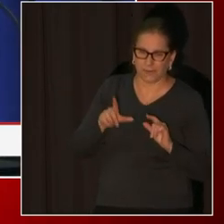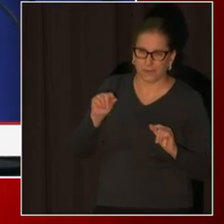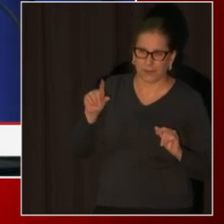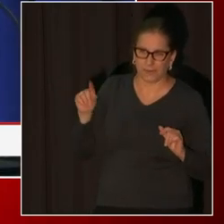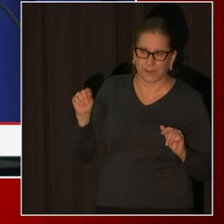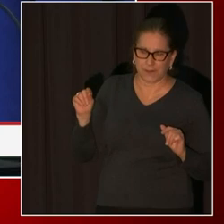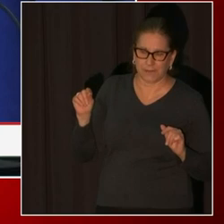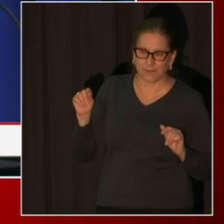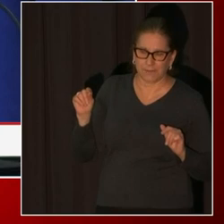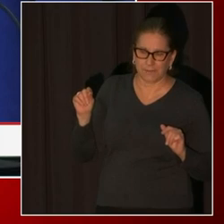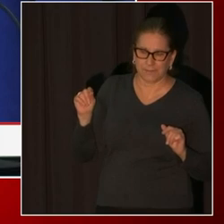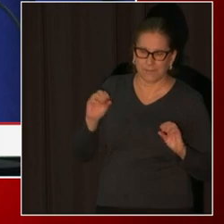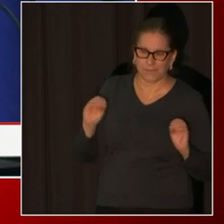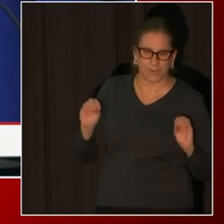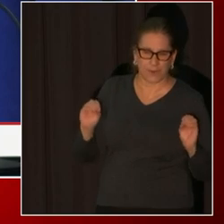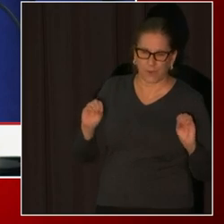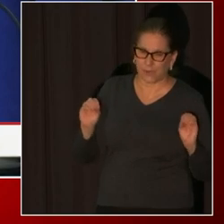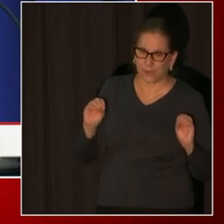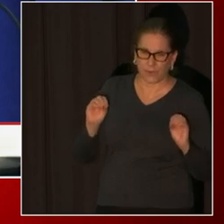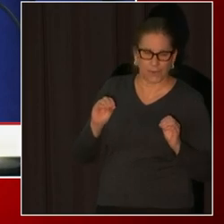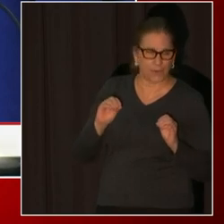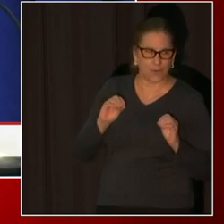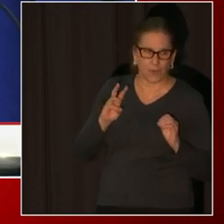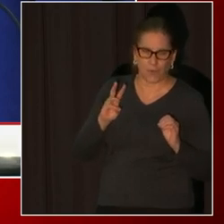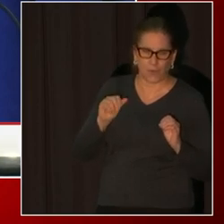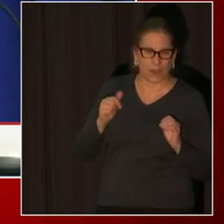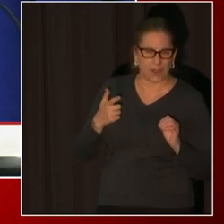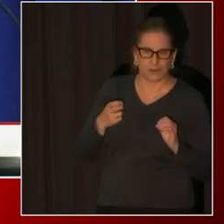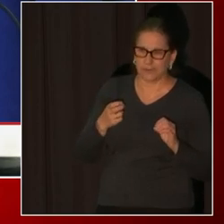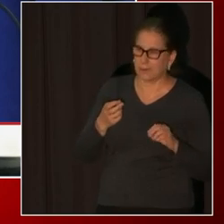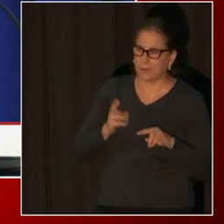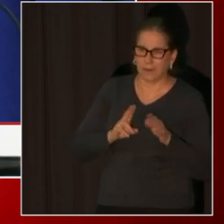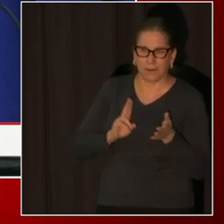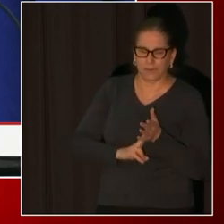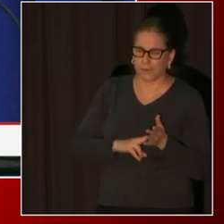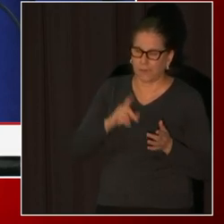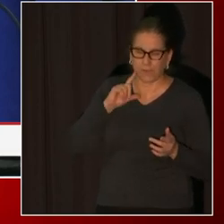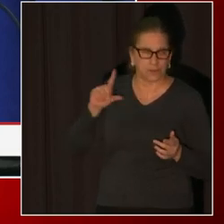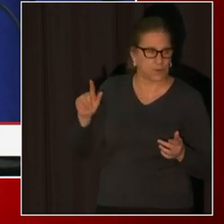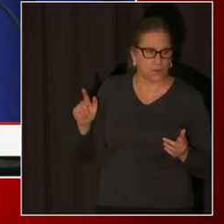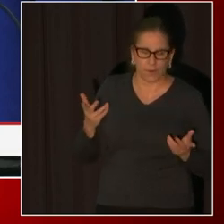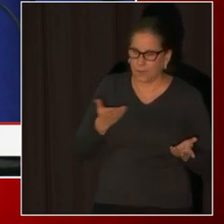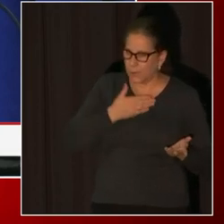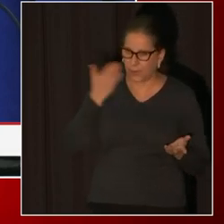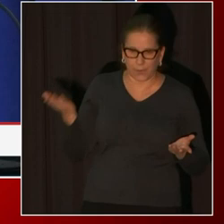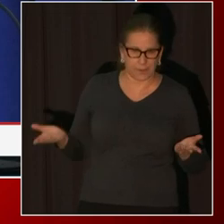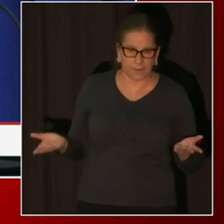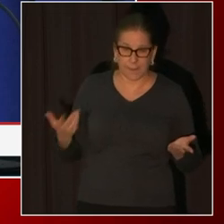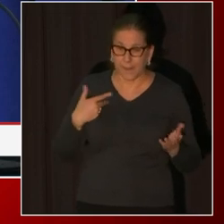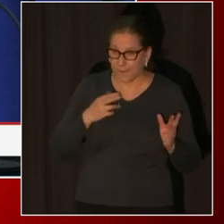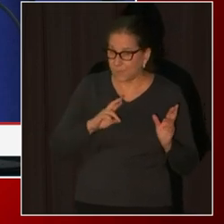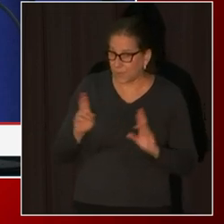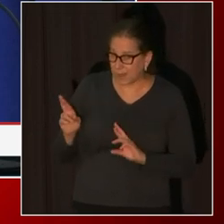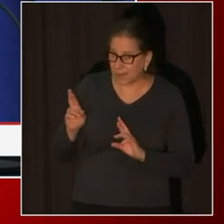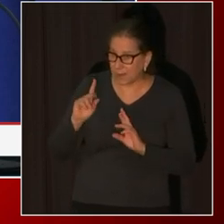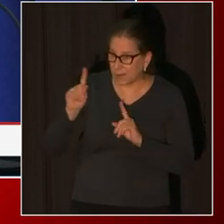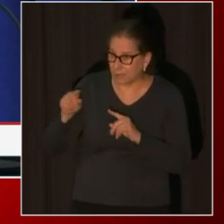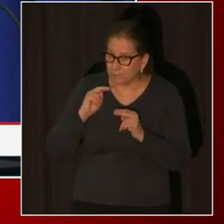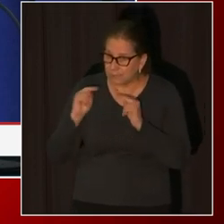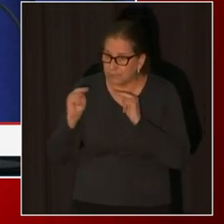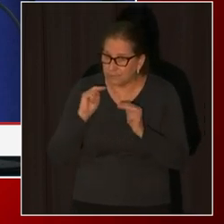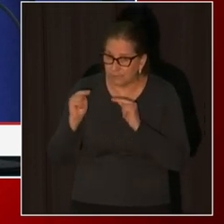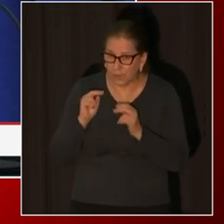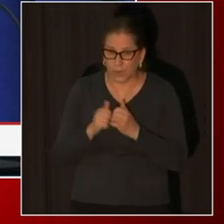for 2021 that has yet been agreed to or approved. So we are ready to be in negotiations with police, fires,